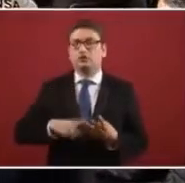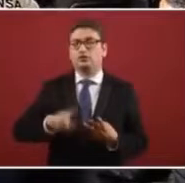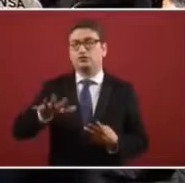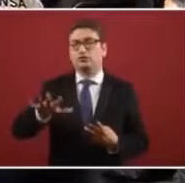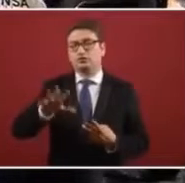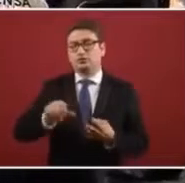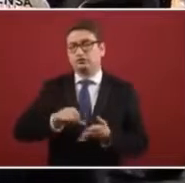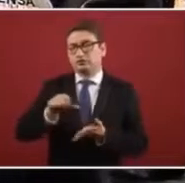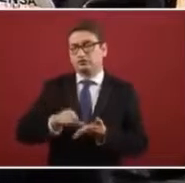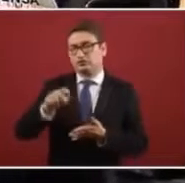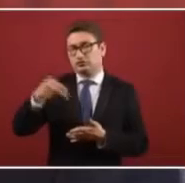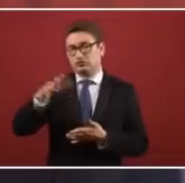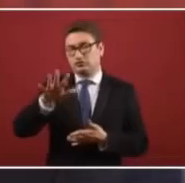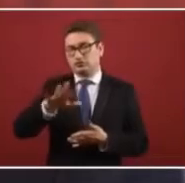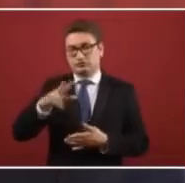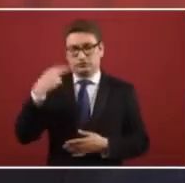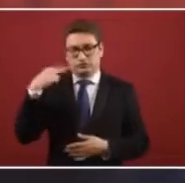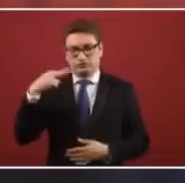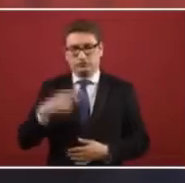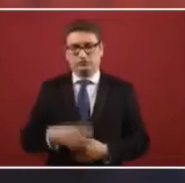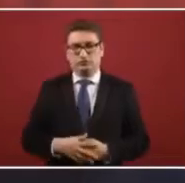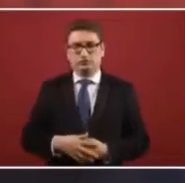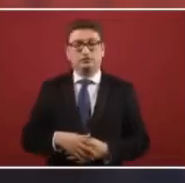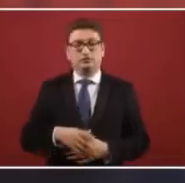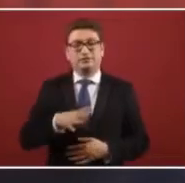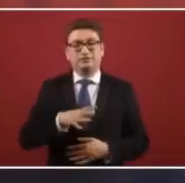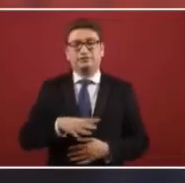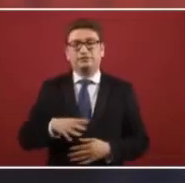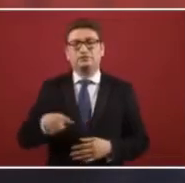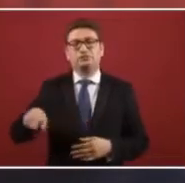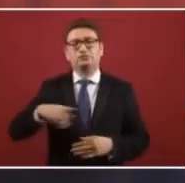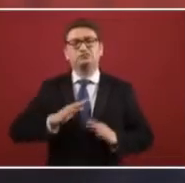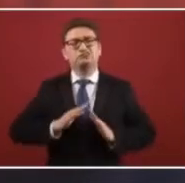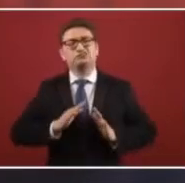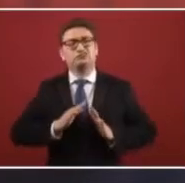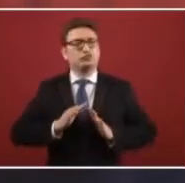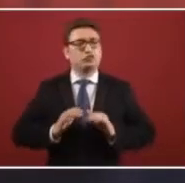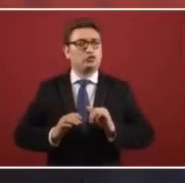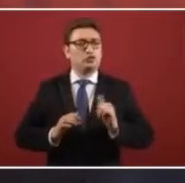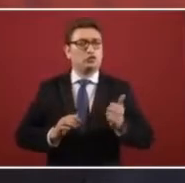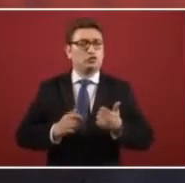El Centro, north of there. It was